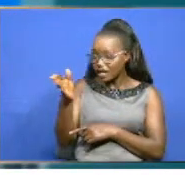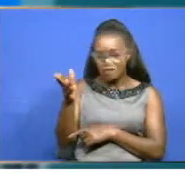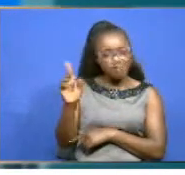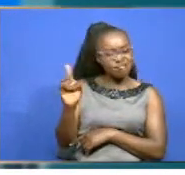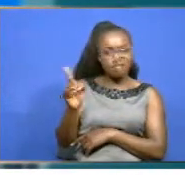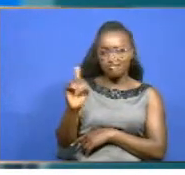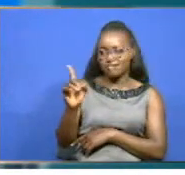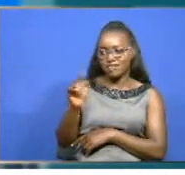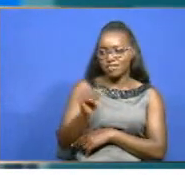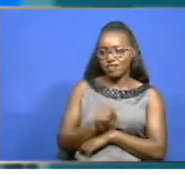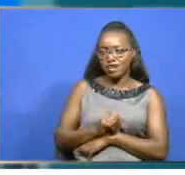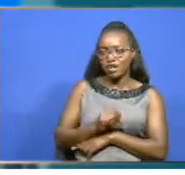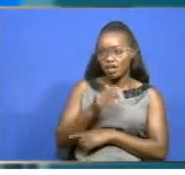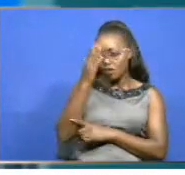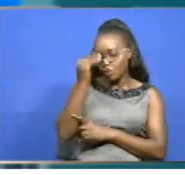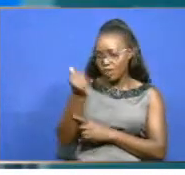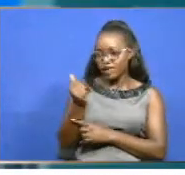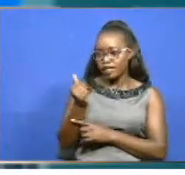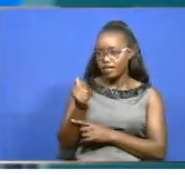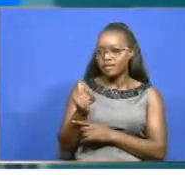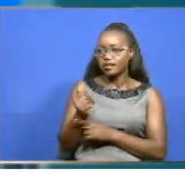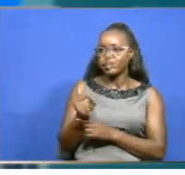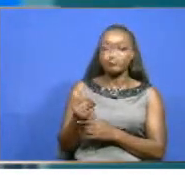because of the obvious reasons.